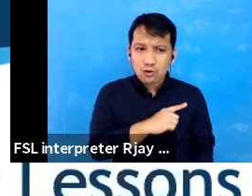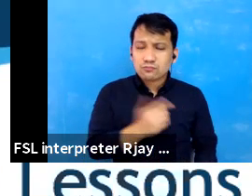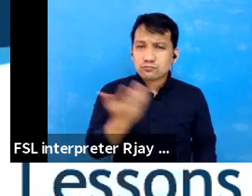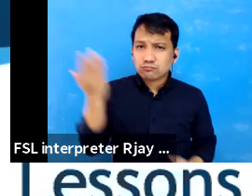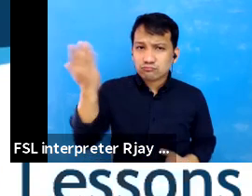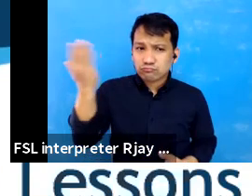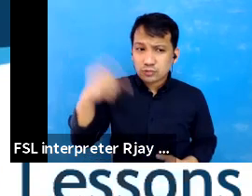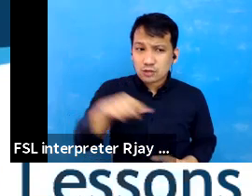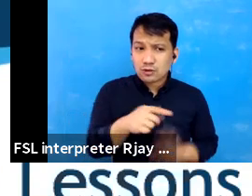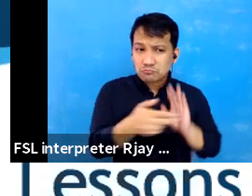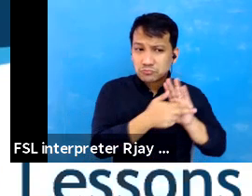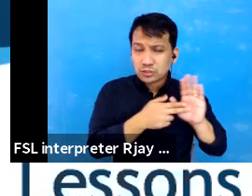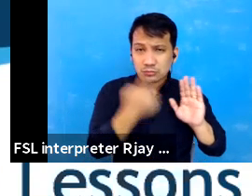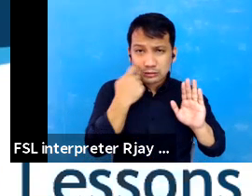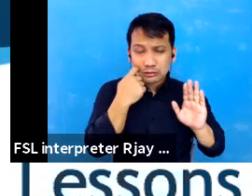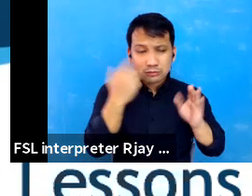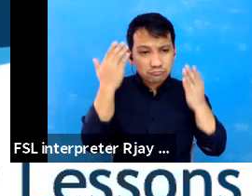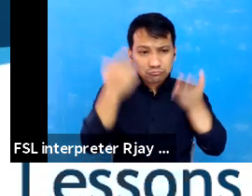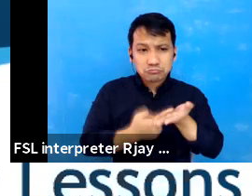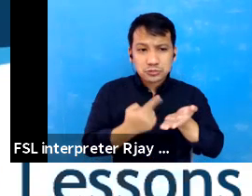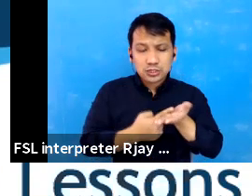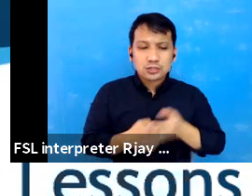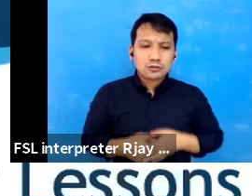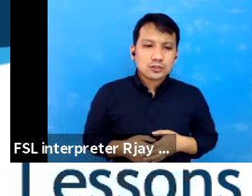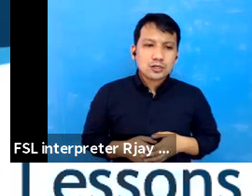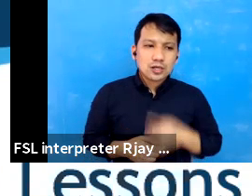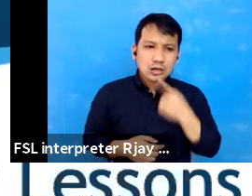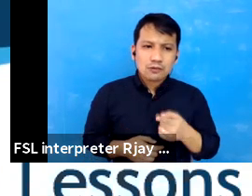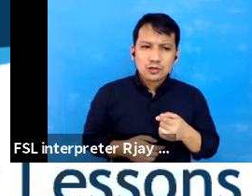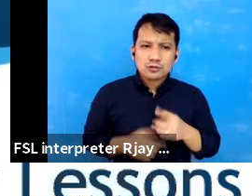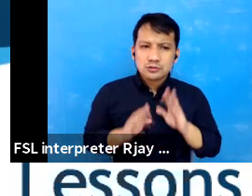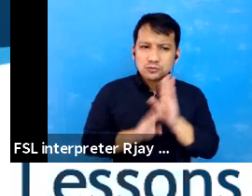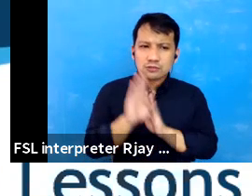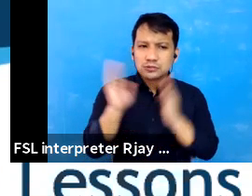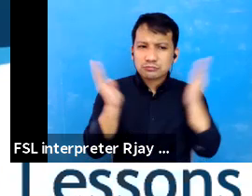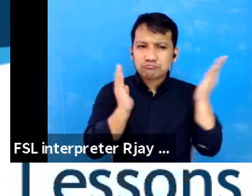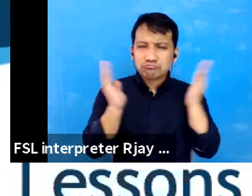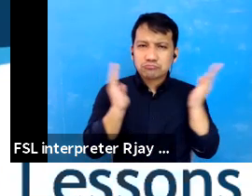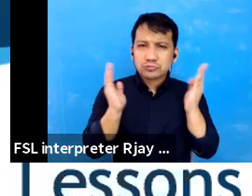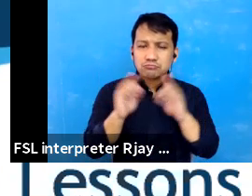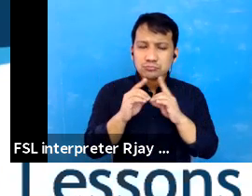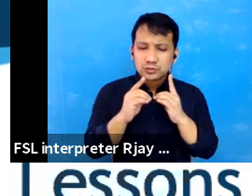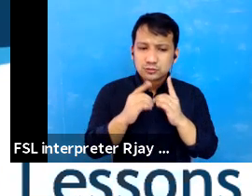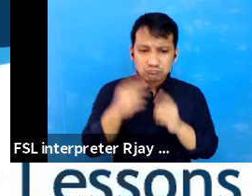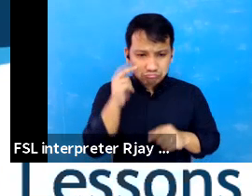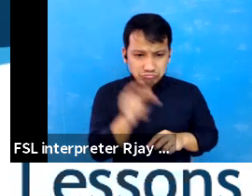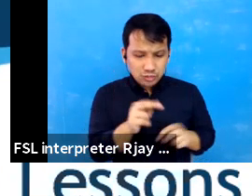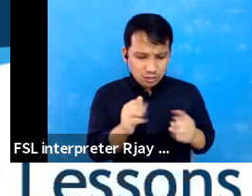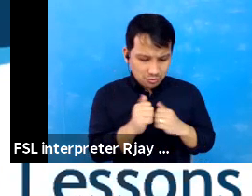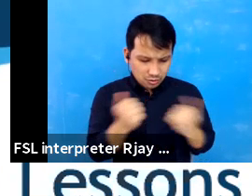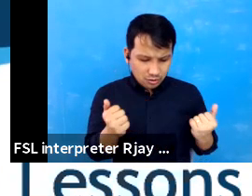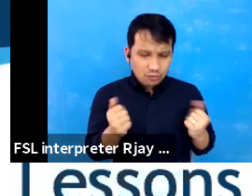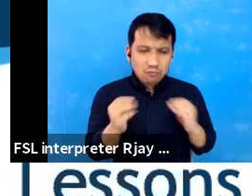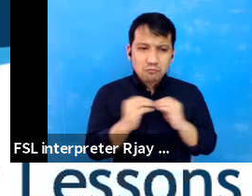persons have highlighted. So we have talked in detail about integrated service delivery, but have not really looked at how it